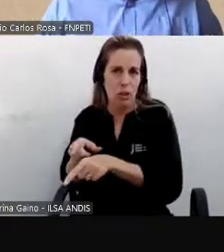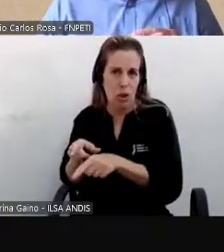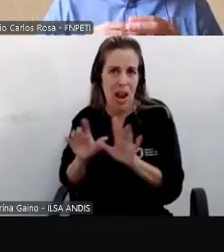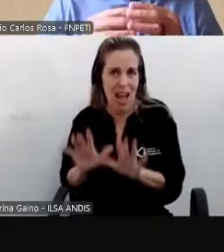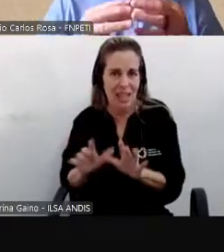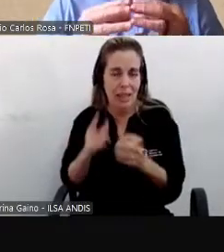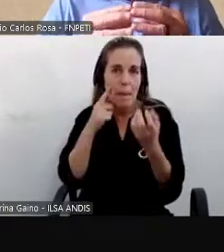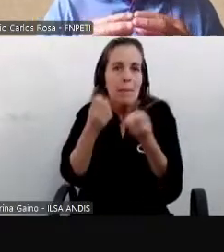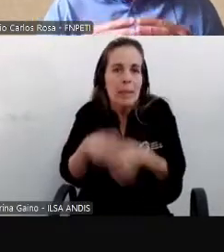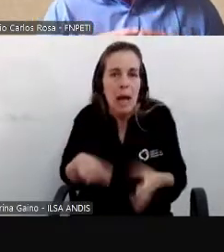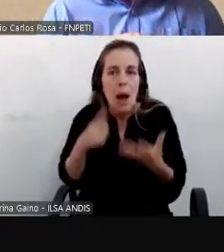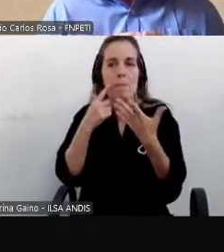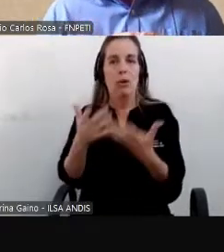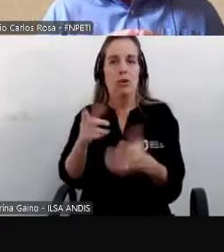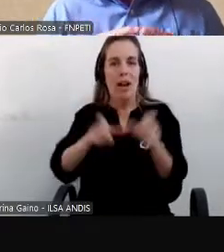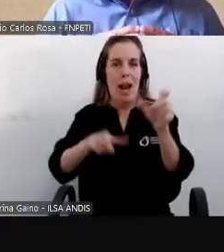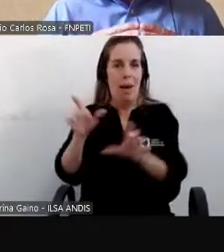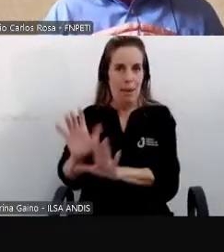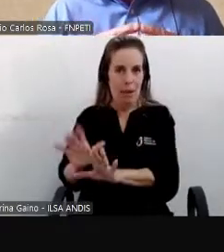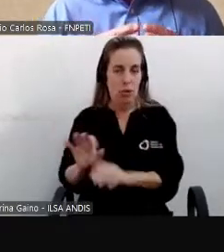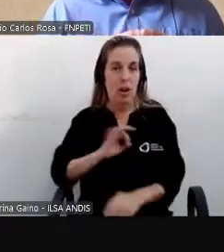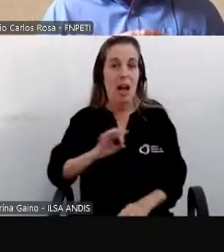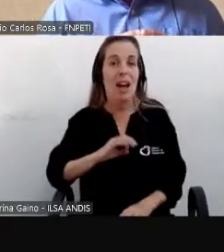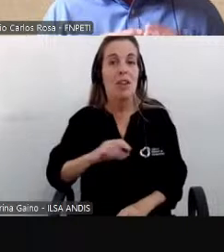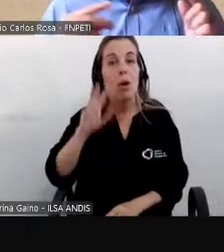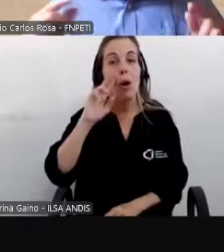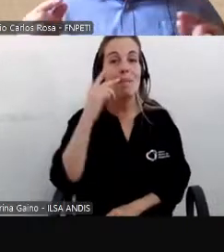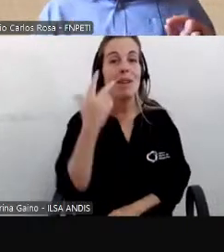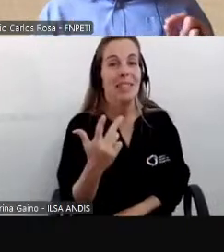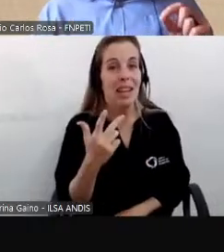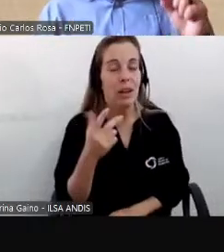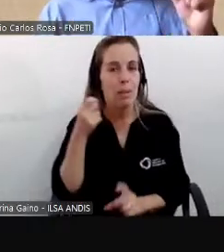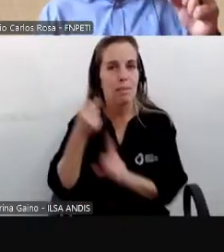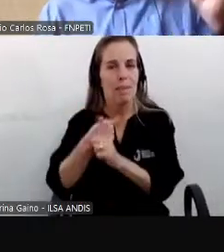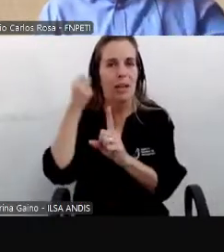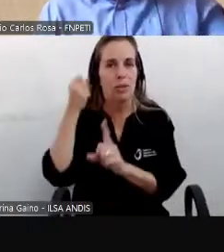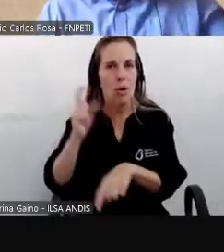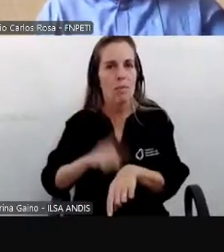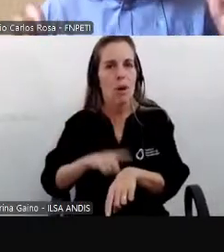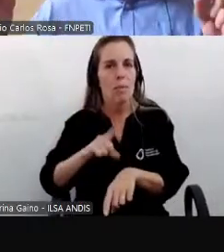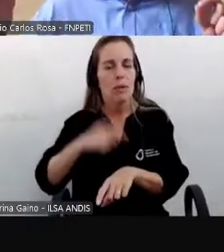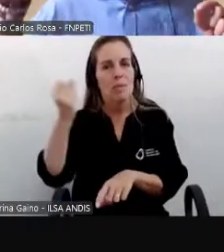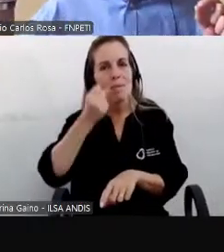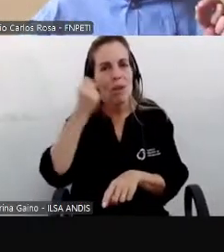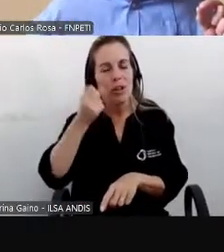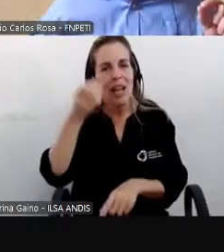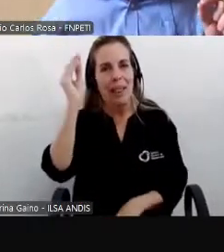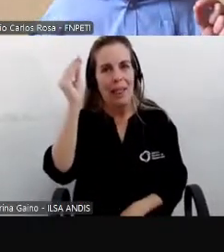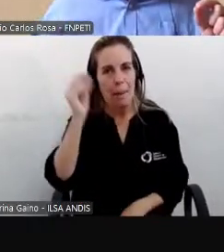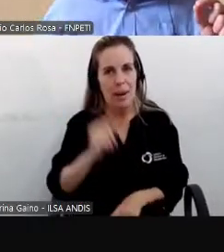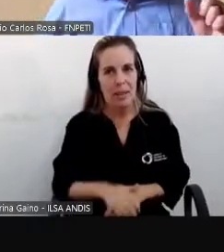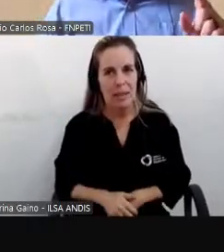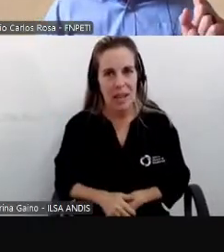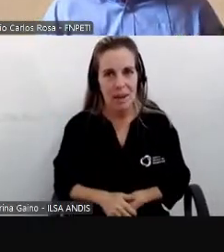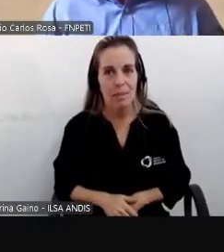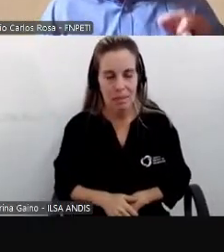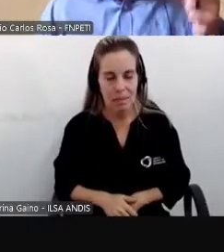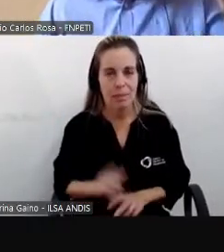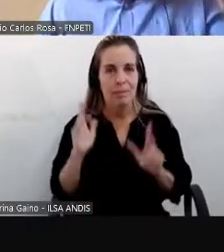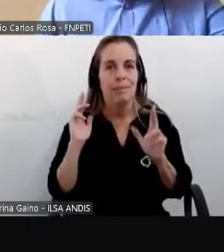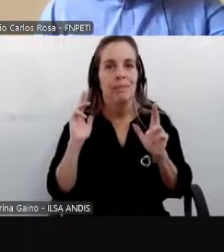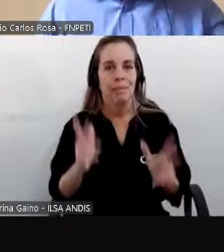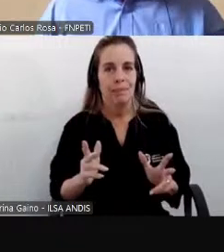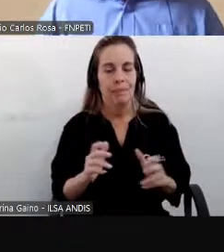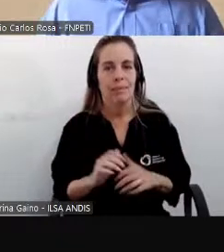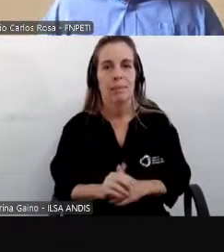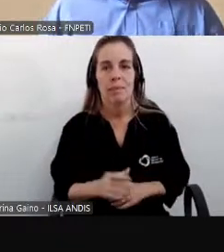the situation. Therefore, a large mass of workers came into sight. In 2003, there was another